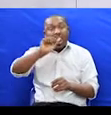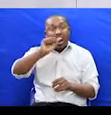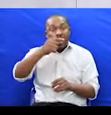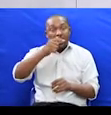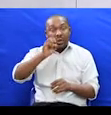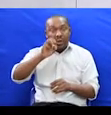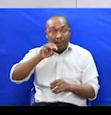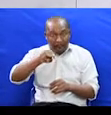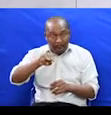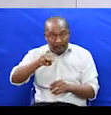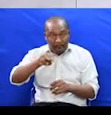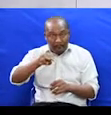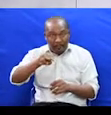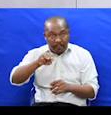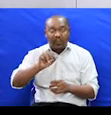atom